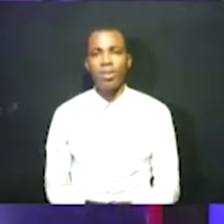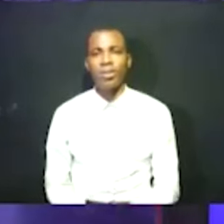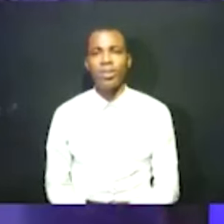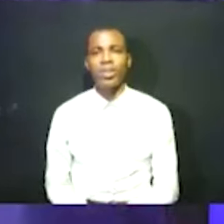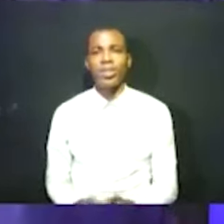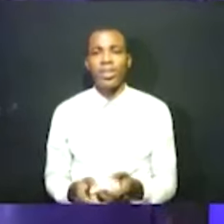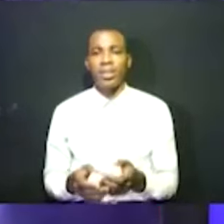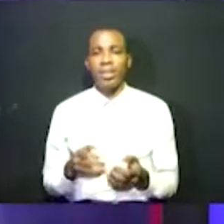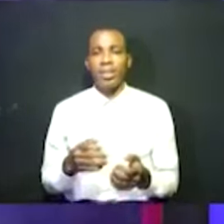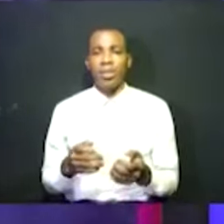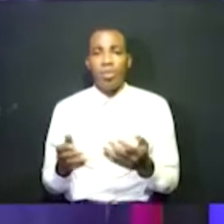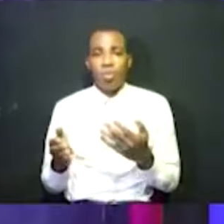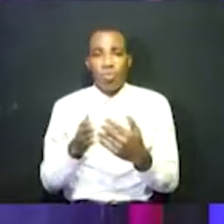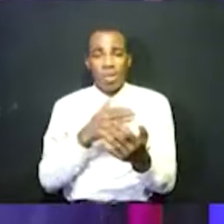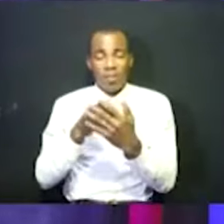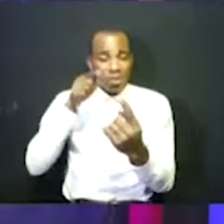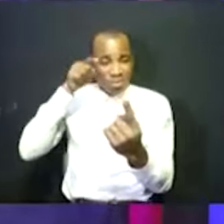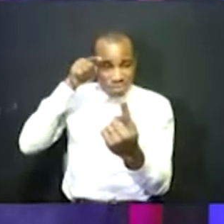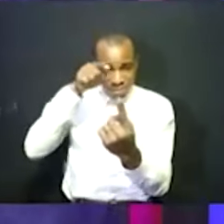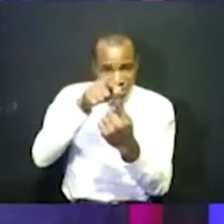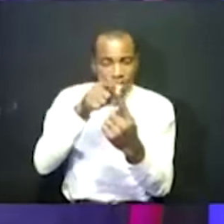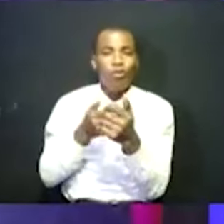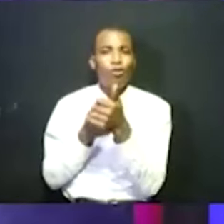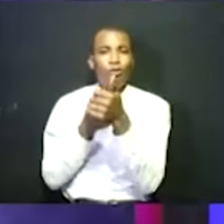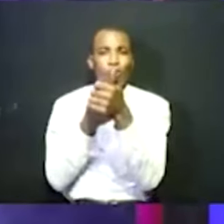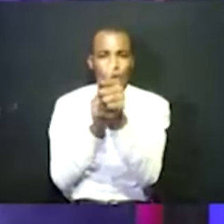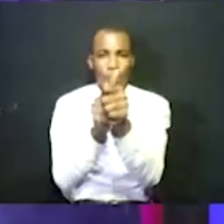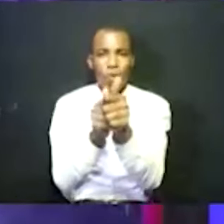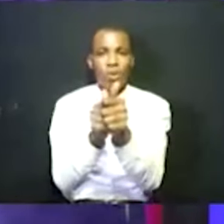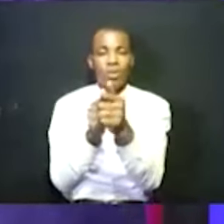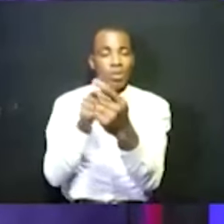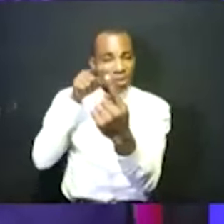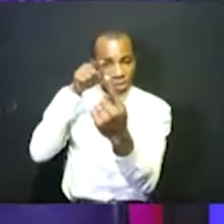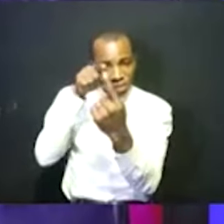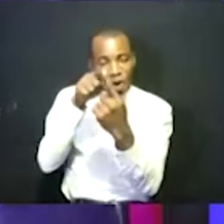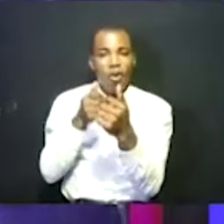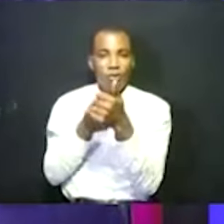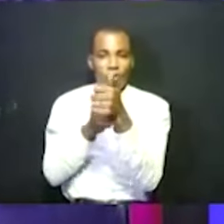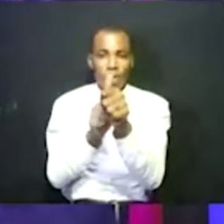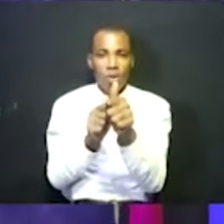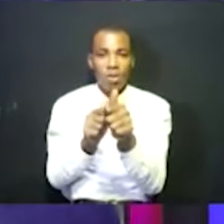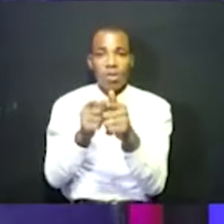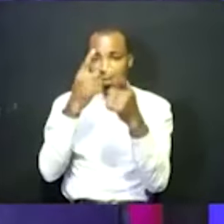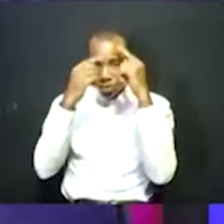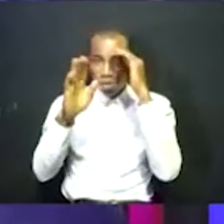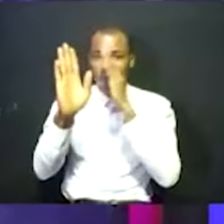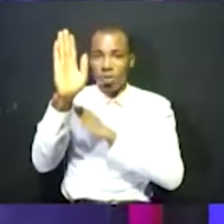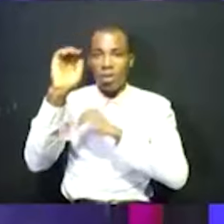go for our spheres and God will bring the increase.